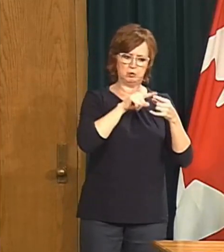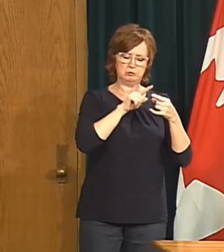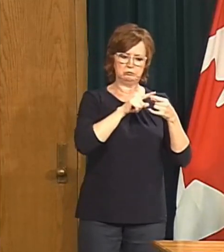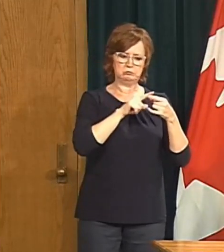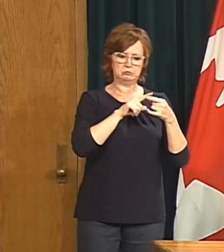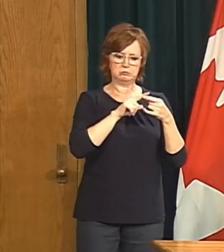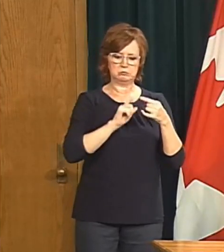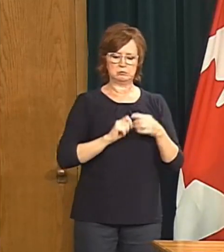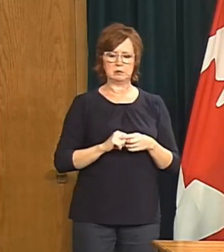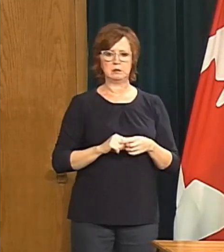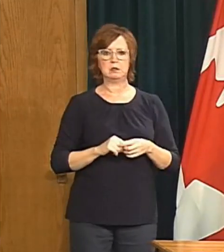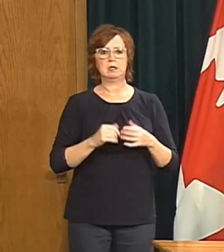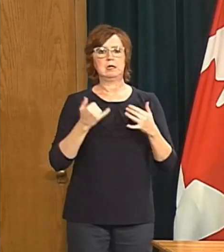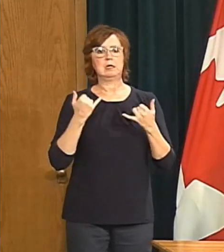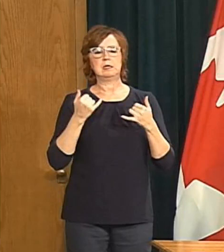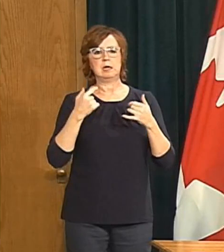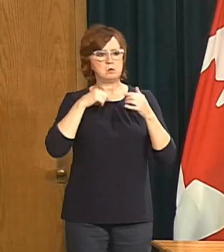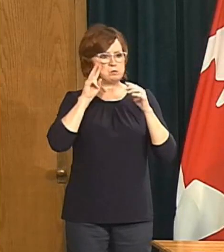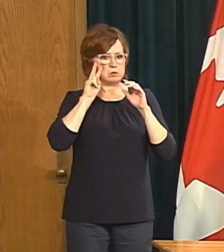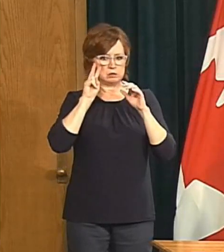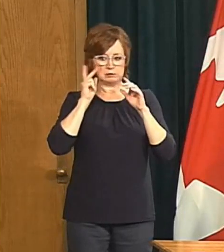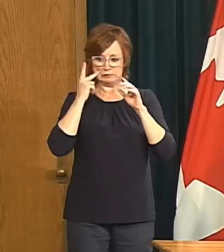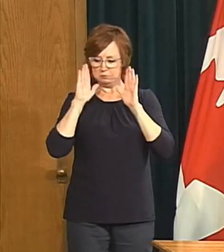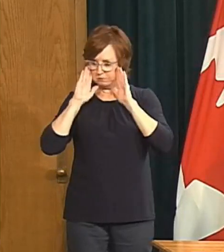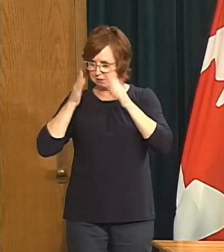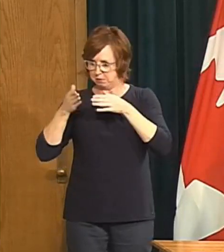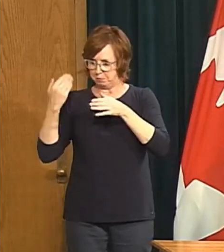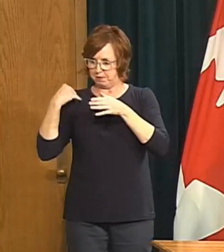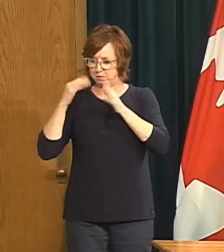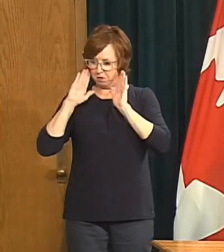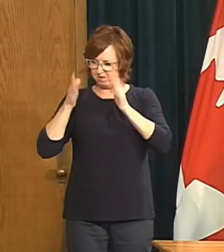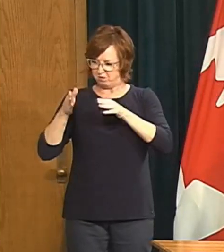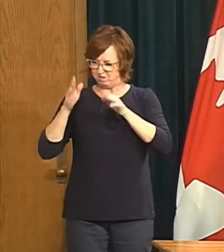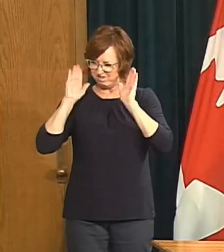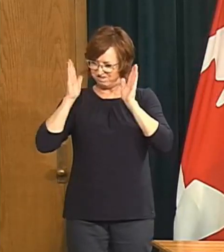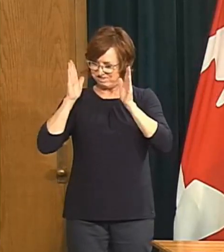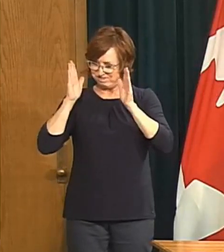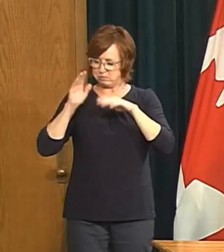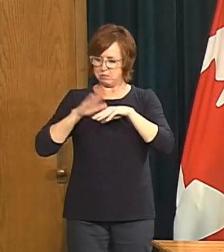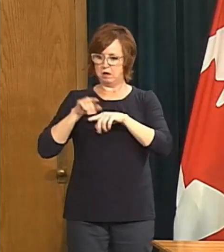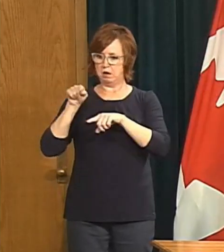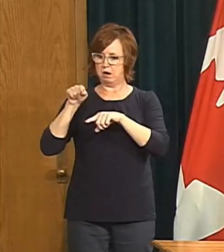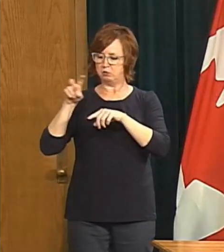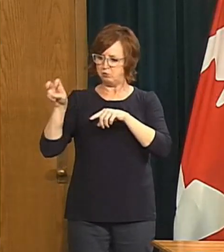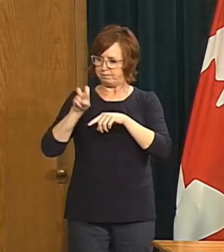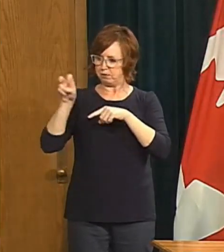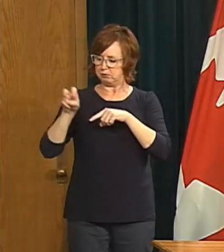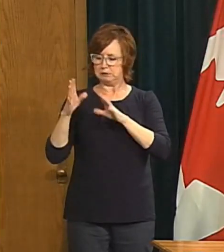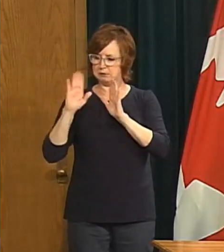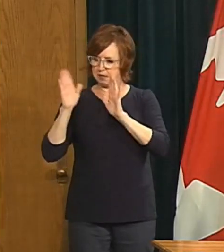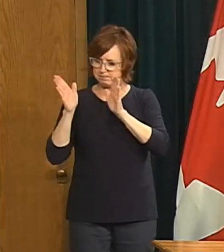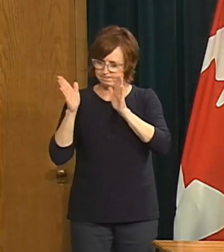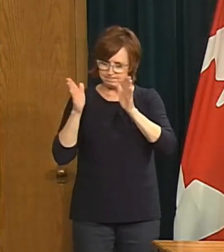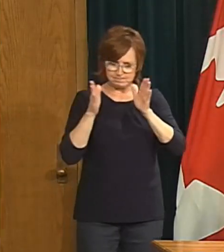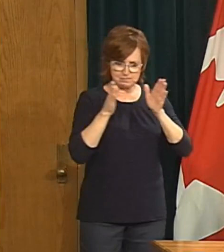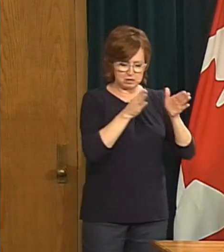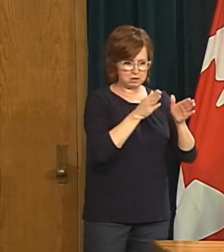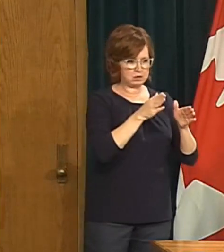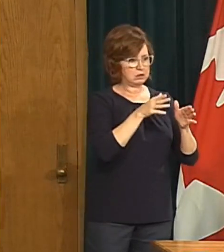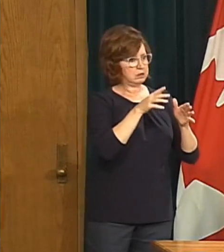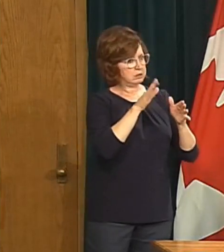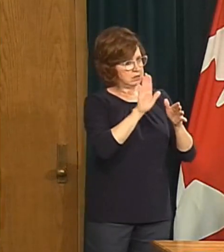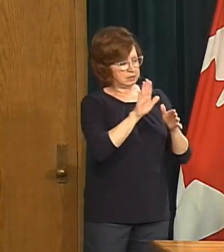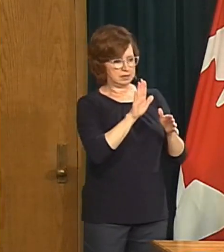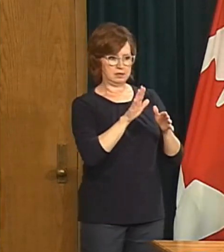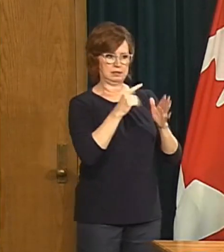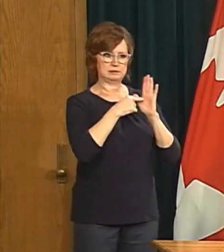for essential work, we need to, again, continue to increase our understanding what are the factors that result in transmission in the healthcare